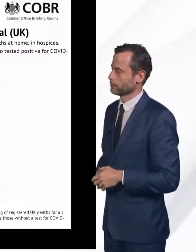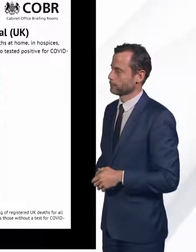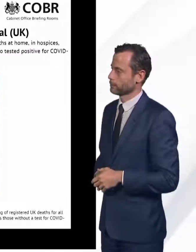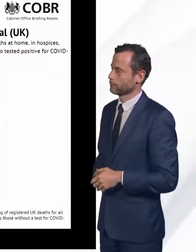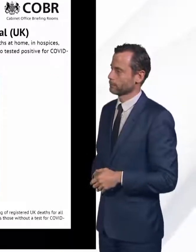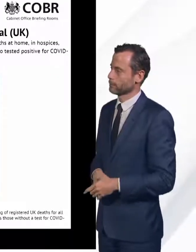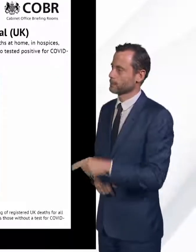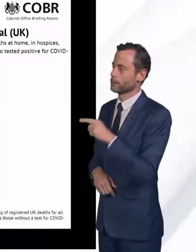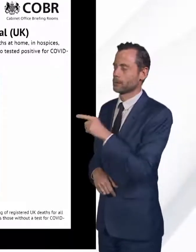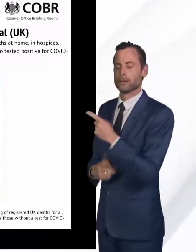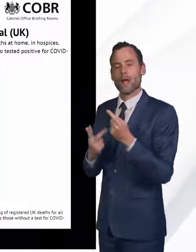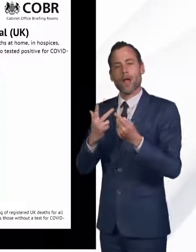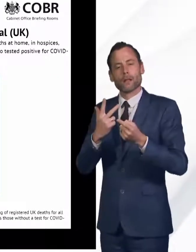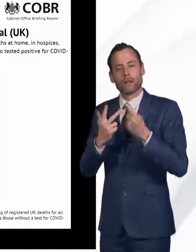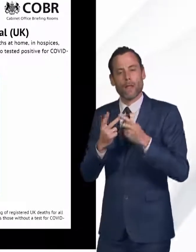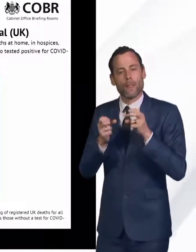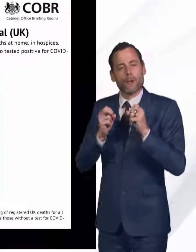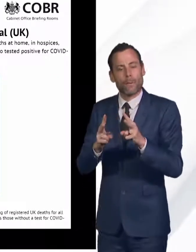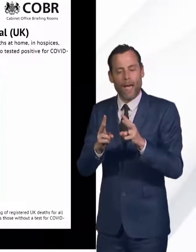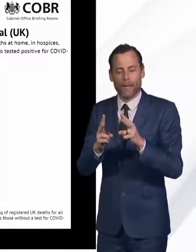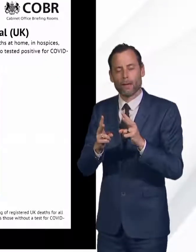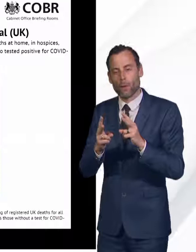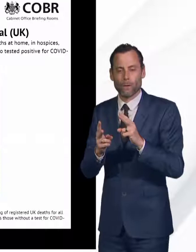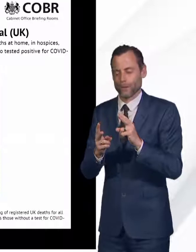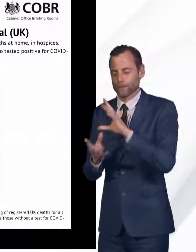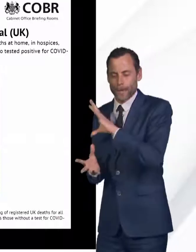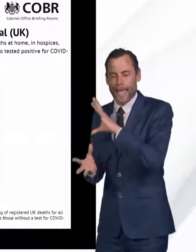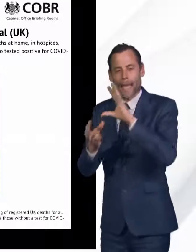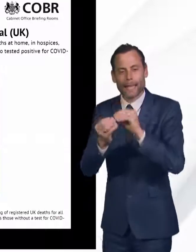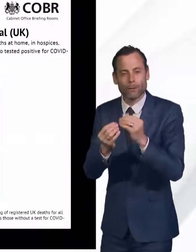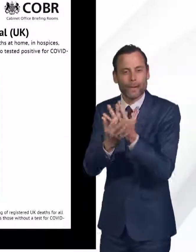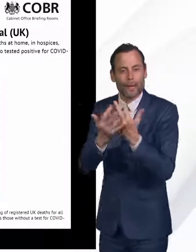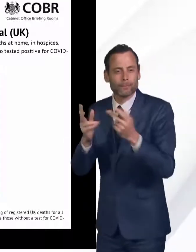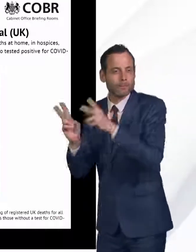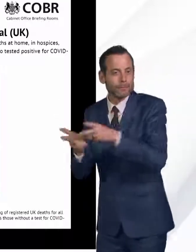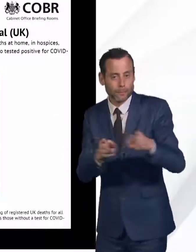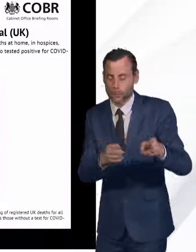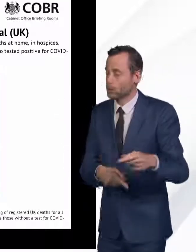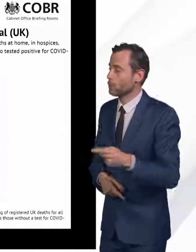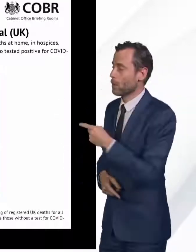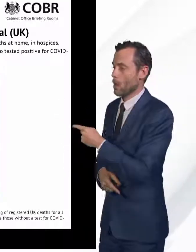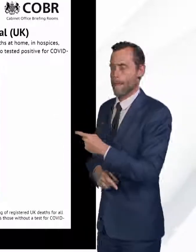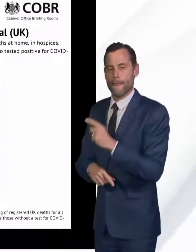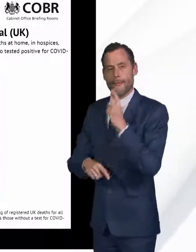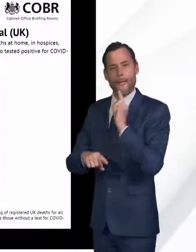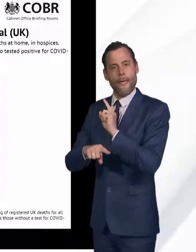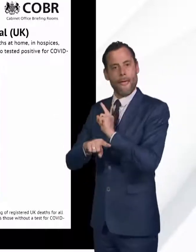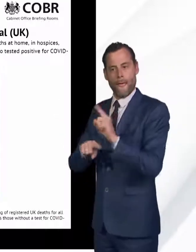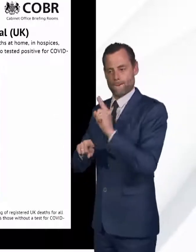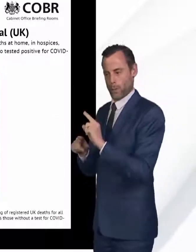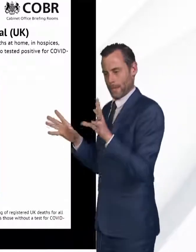This is a different way of counting the same thing. So this is all weekly registered deaths from